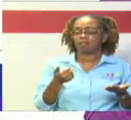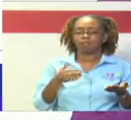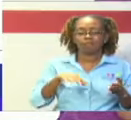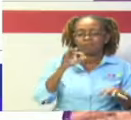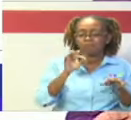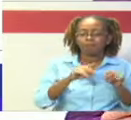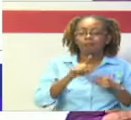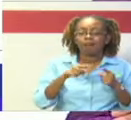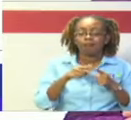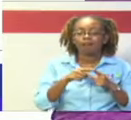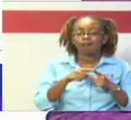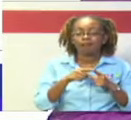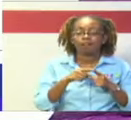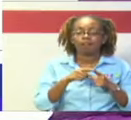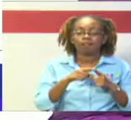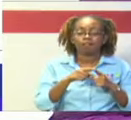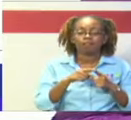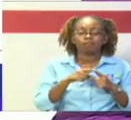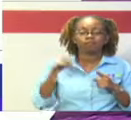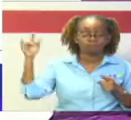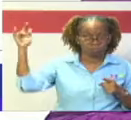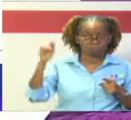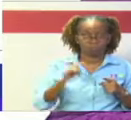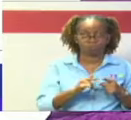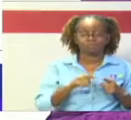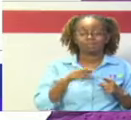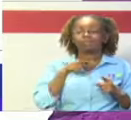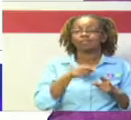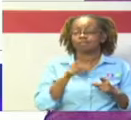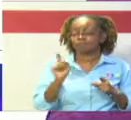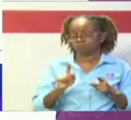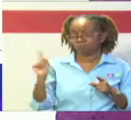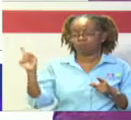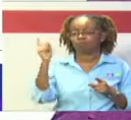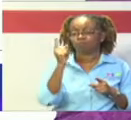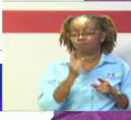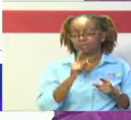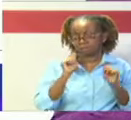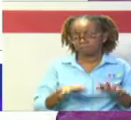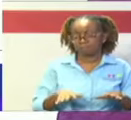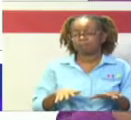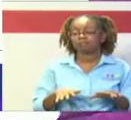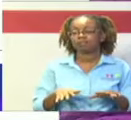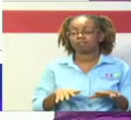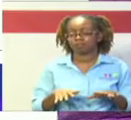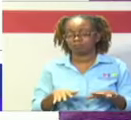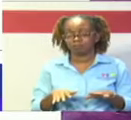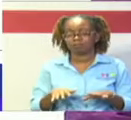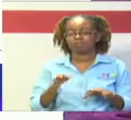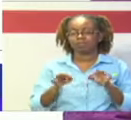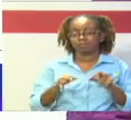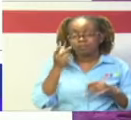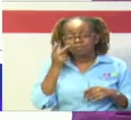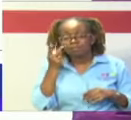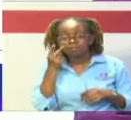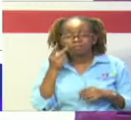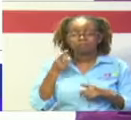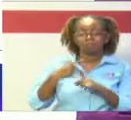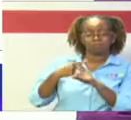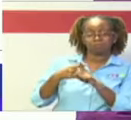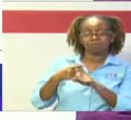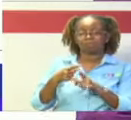deliberately go and, you know, test all the other people that they've interacted with, you know, their other contacts, if they haven't been quarantined. And